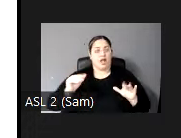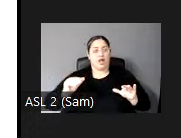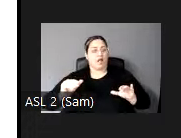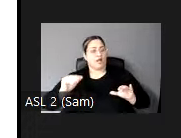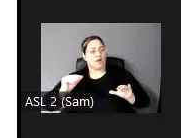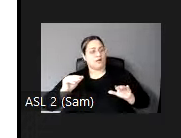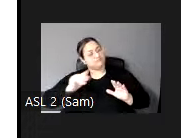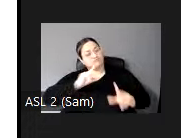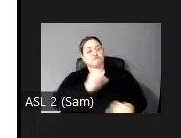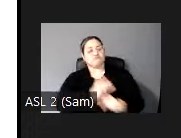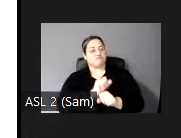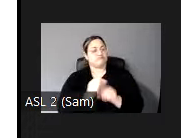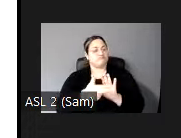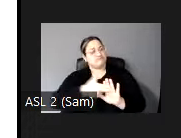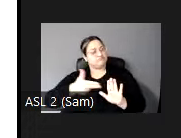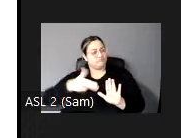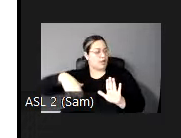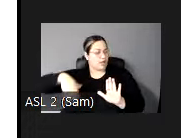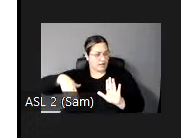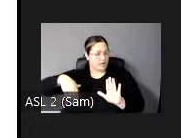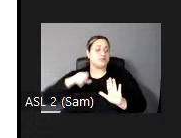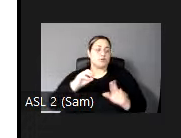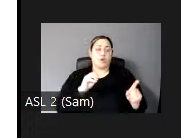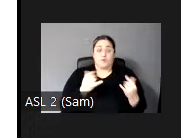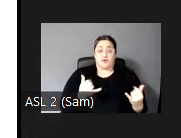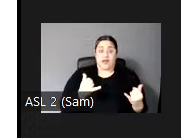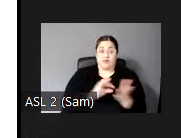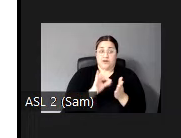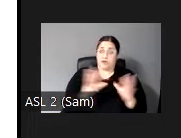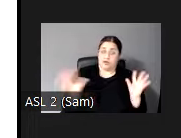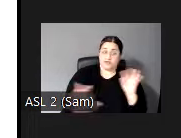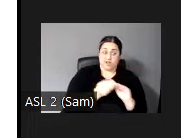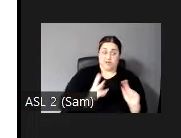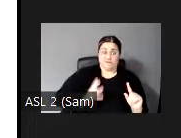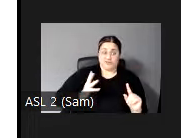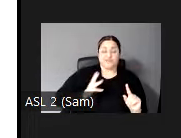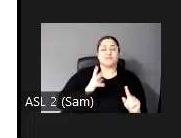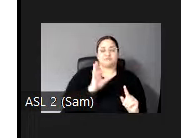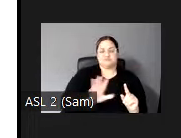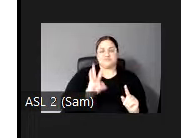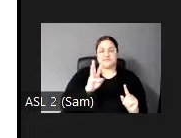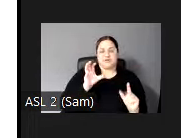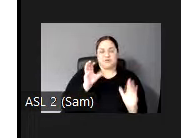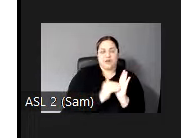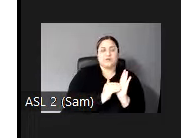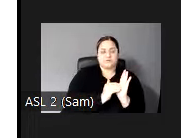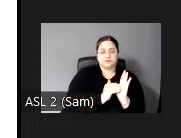confirmatory diagnosis. But of the ones we can count, about 600,000 folks in 2020 had dementia.